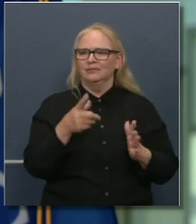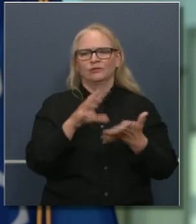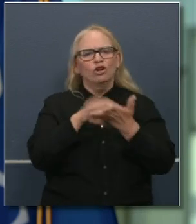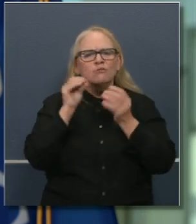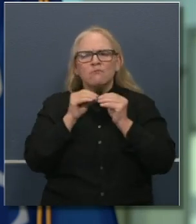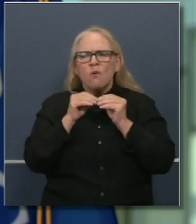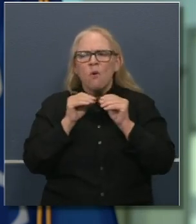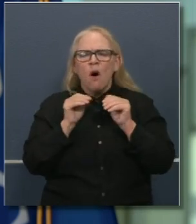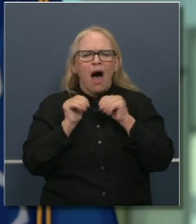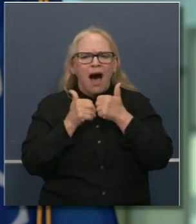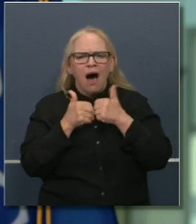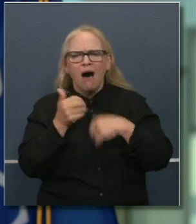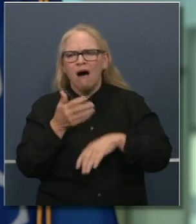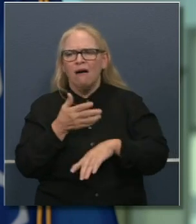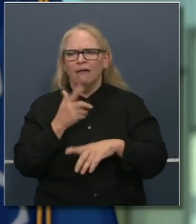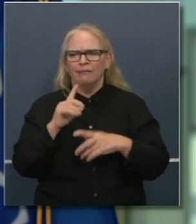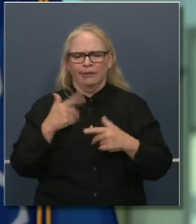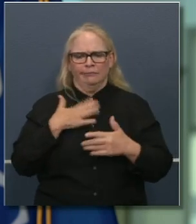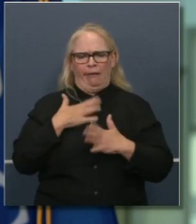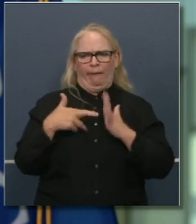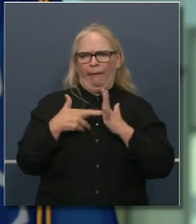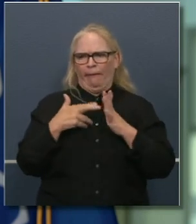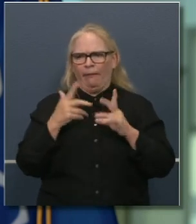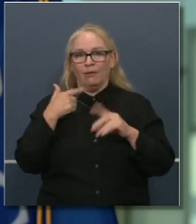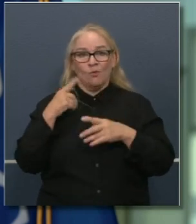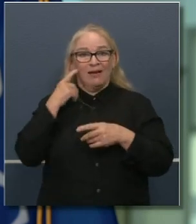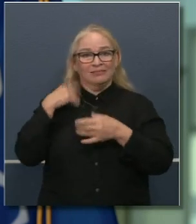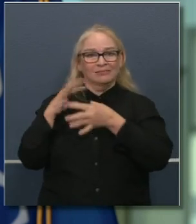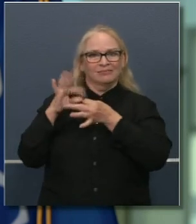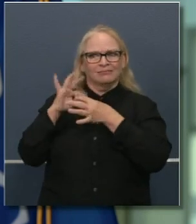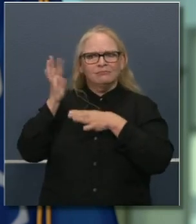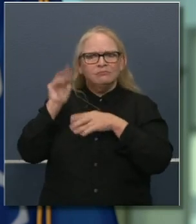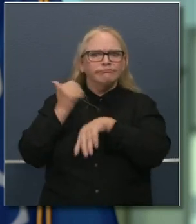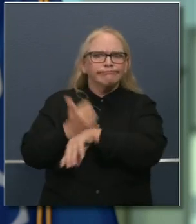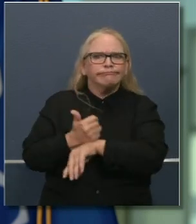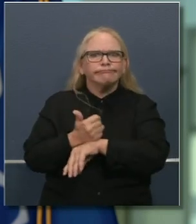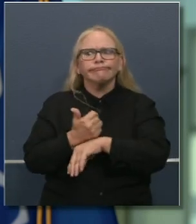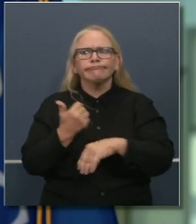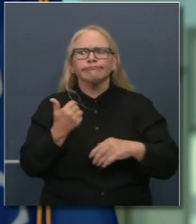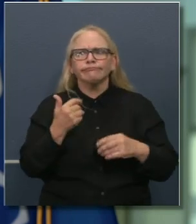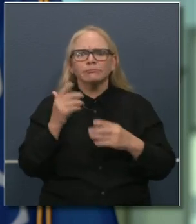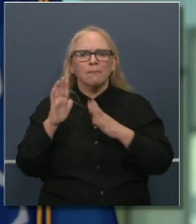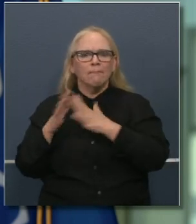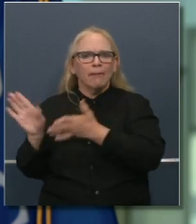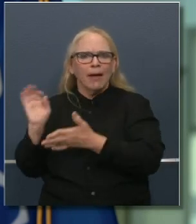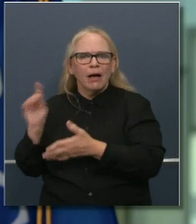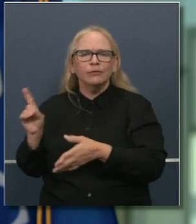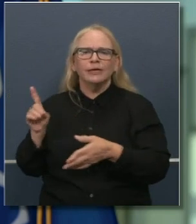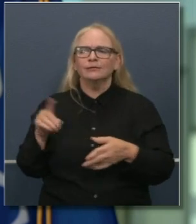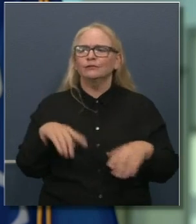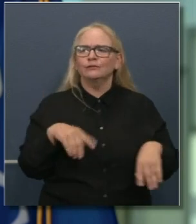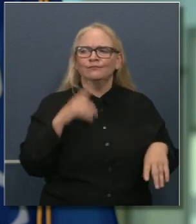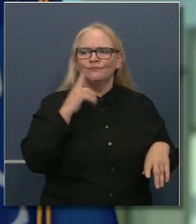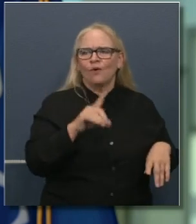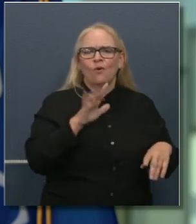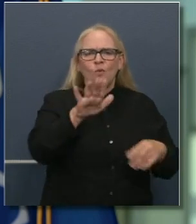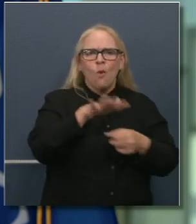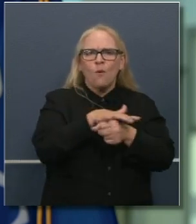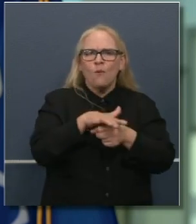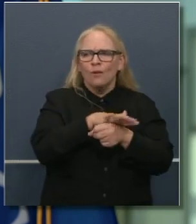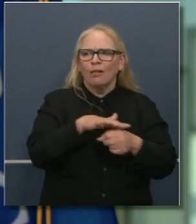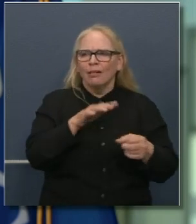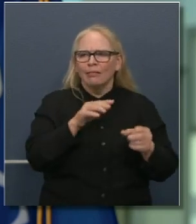these continuity plans that are also required in our public education system. We call them local